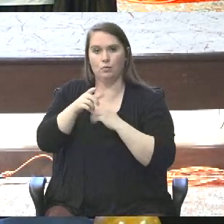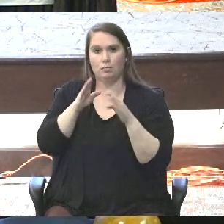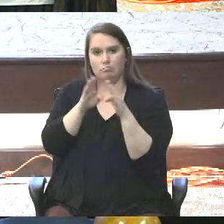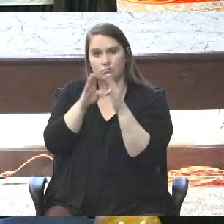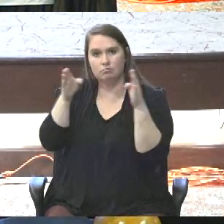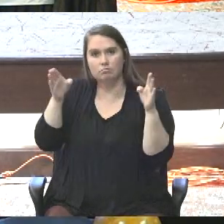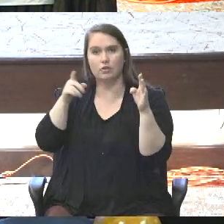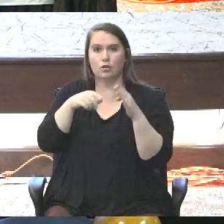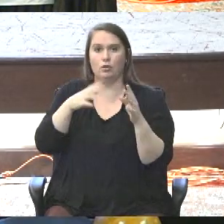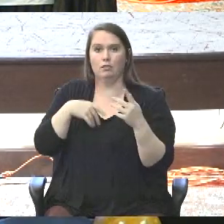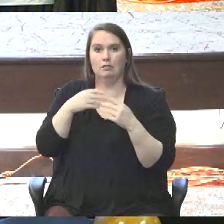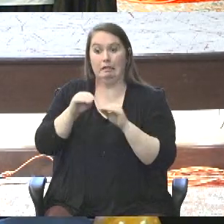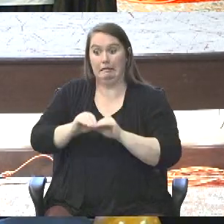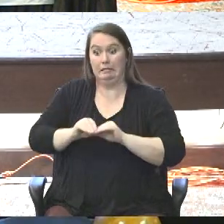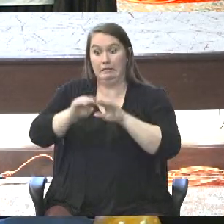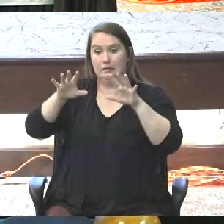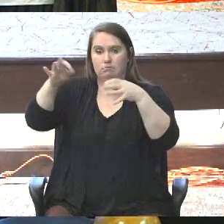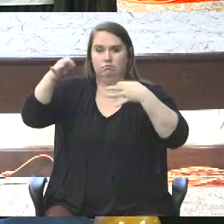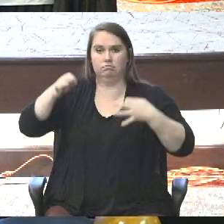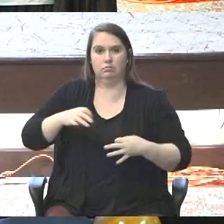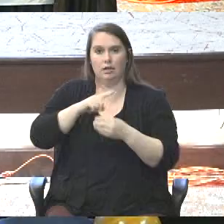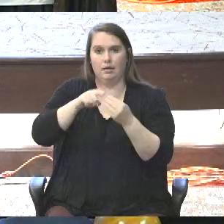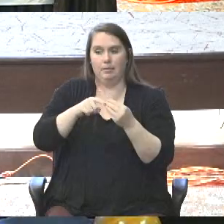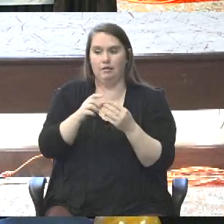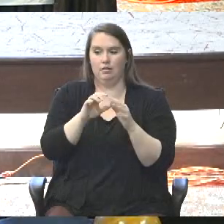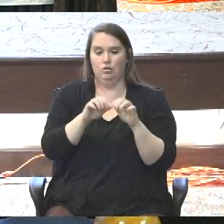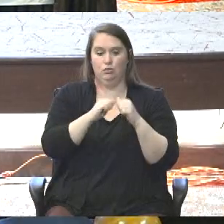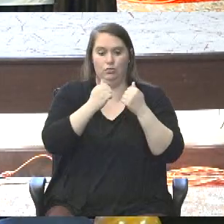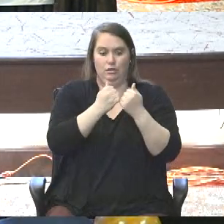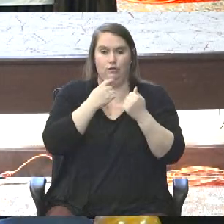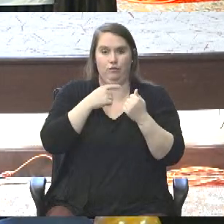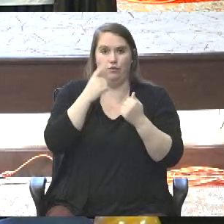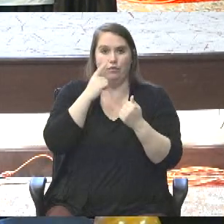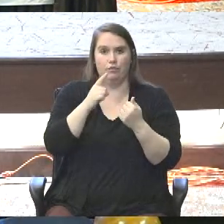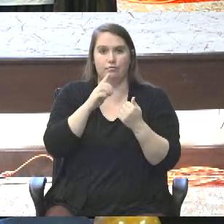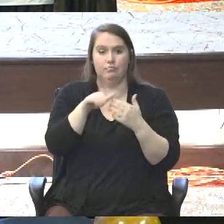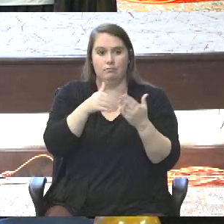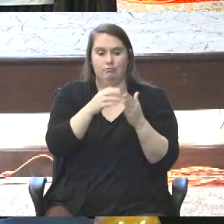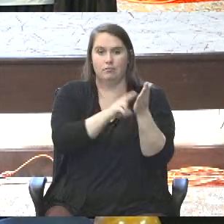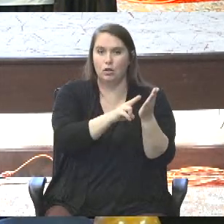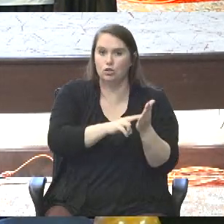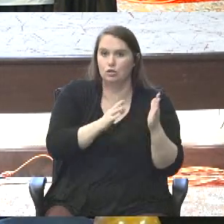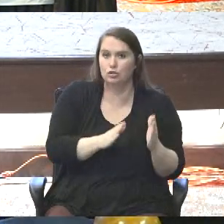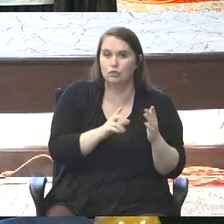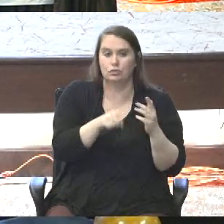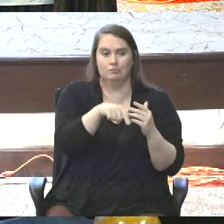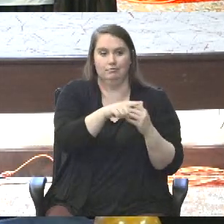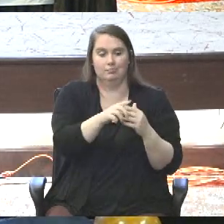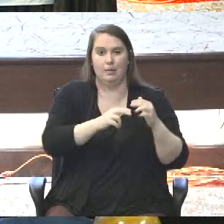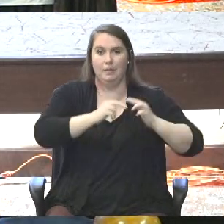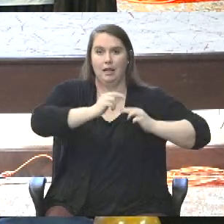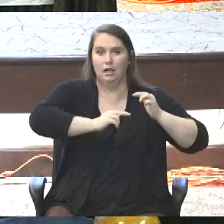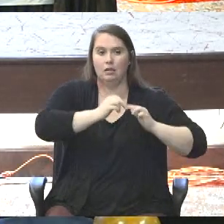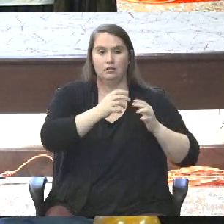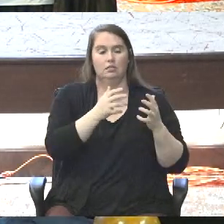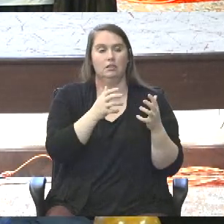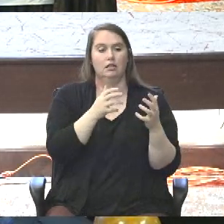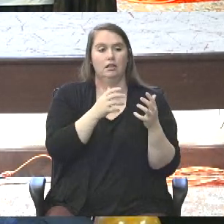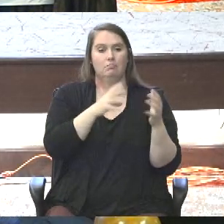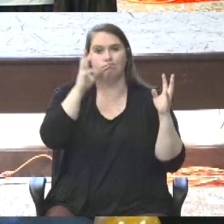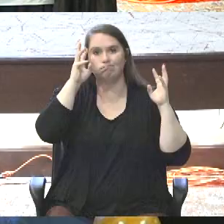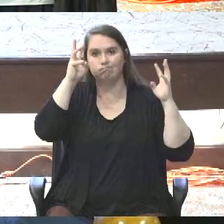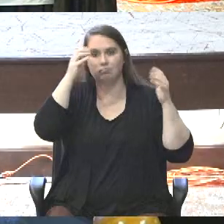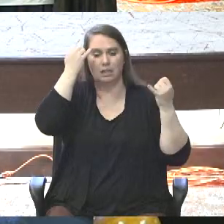about communicating with the Heart of Texas Builders Association and the Association of General Contractors in our development community and coming up with these ideas